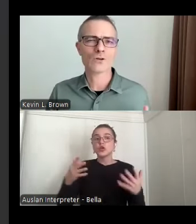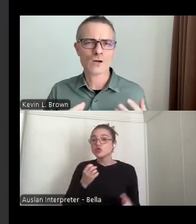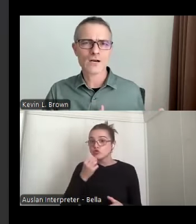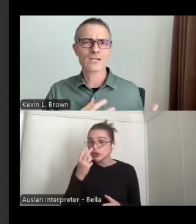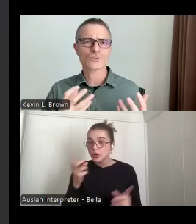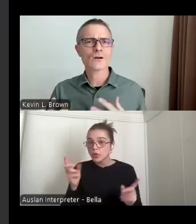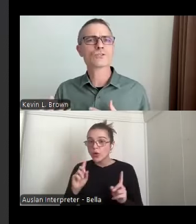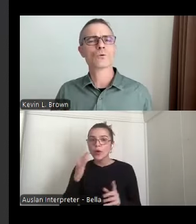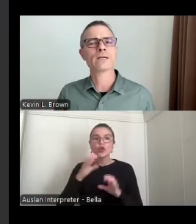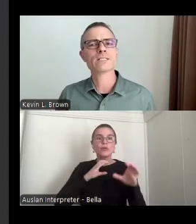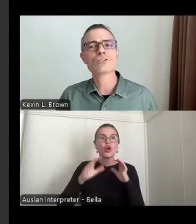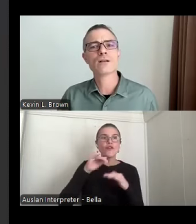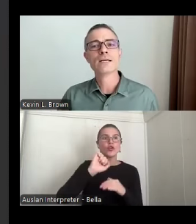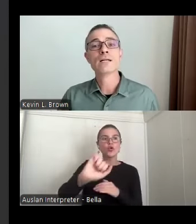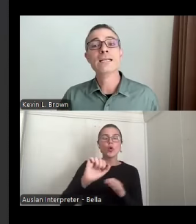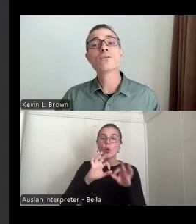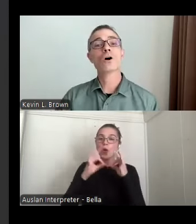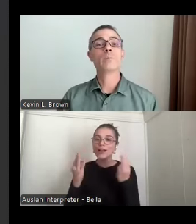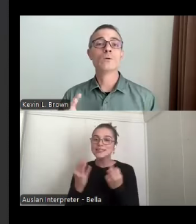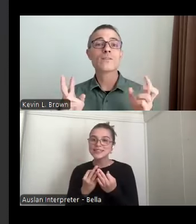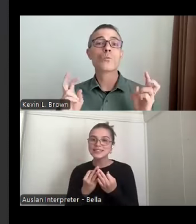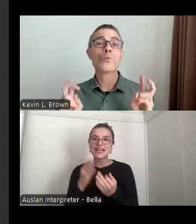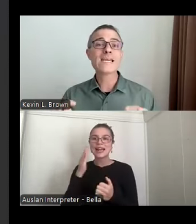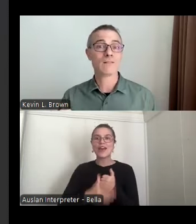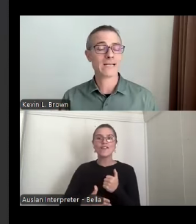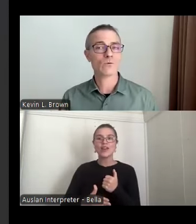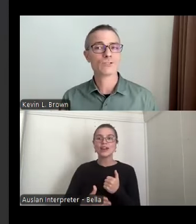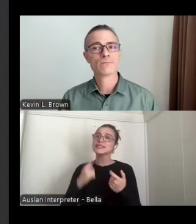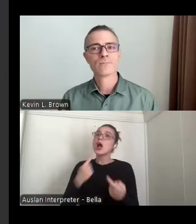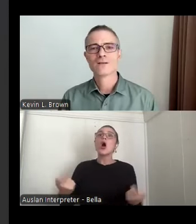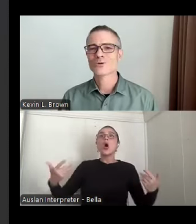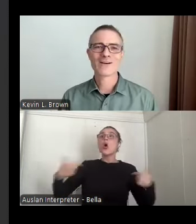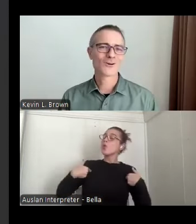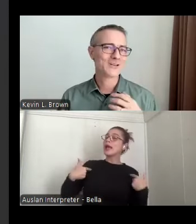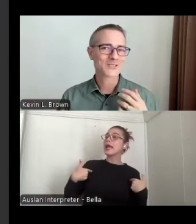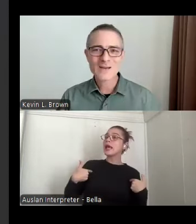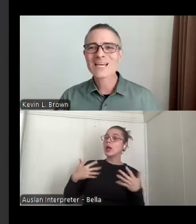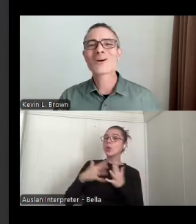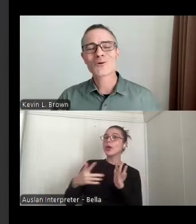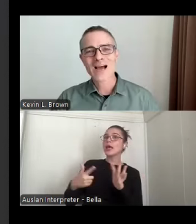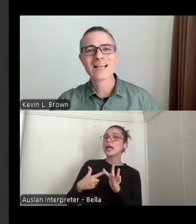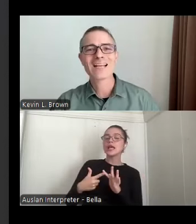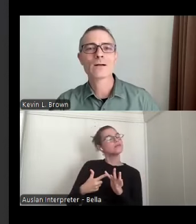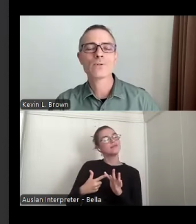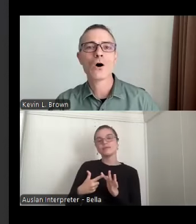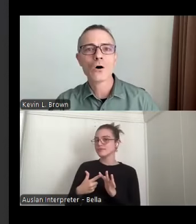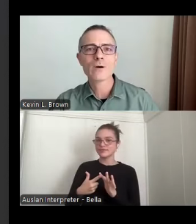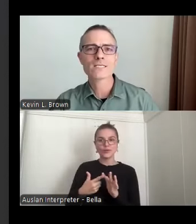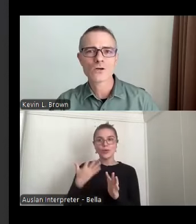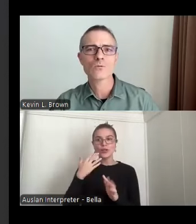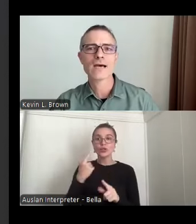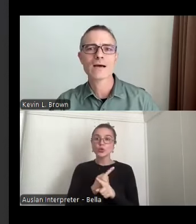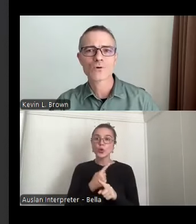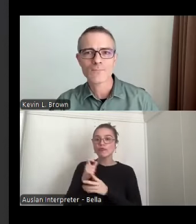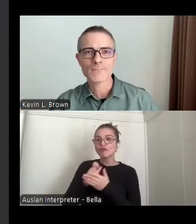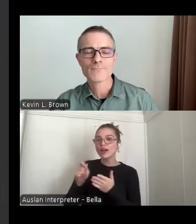about your cause, your arts, your organization, never open with we language. So never when you're speaking or writing, always